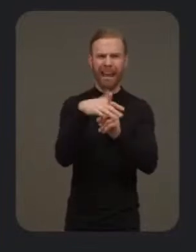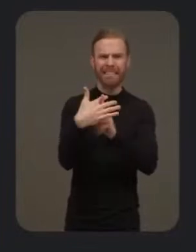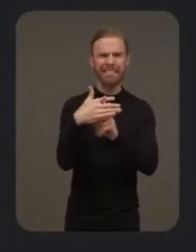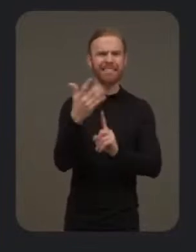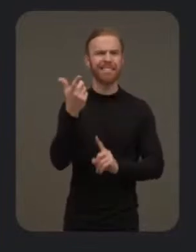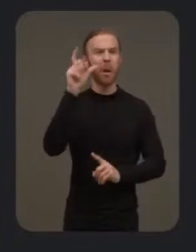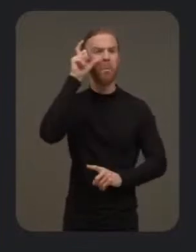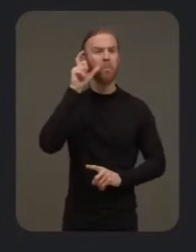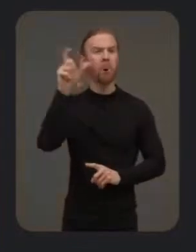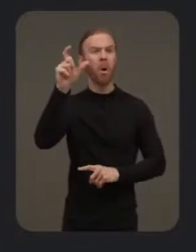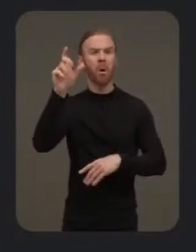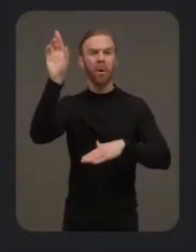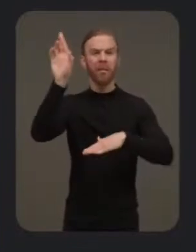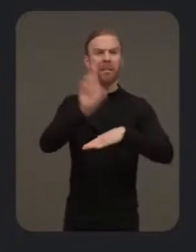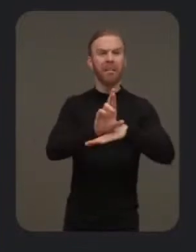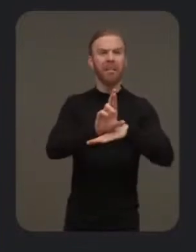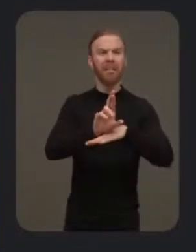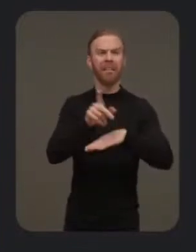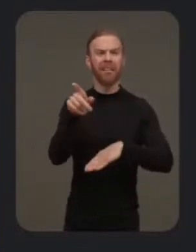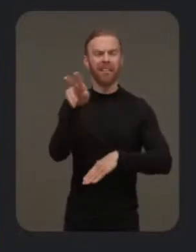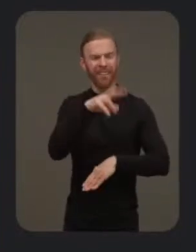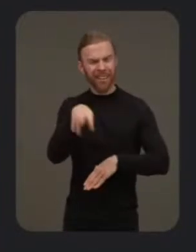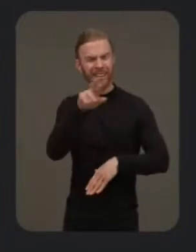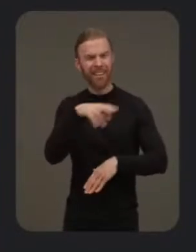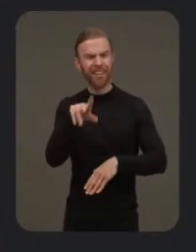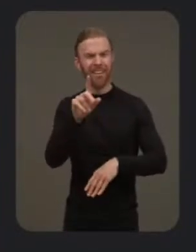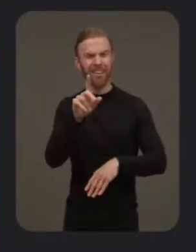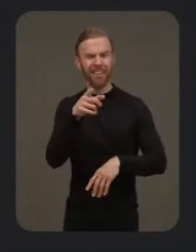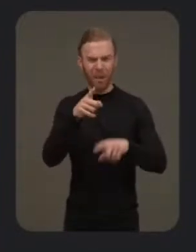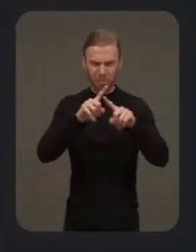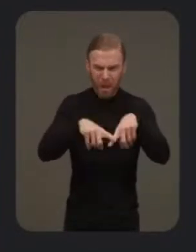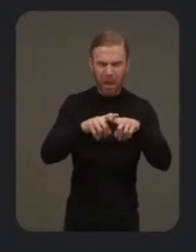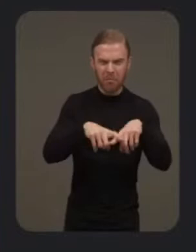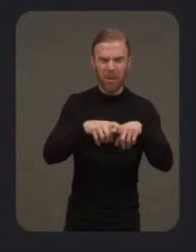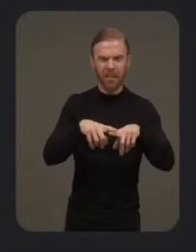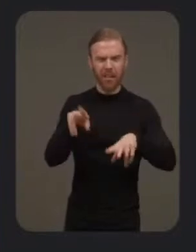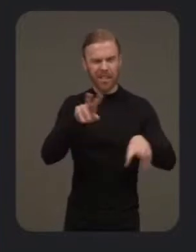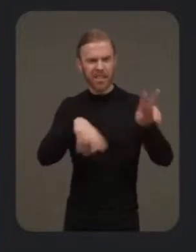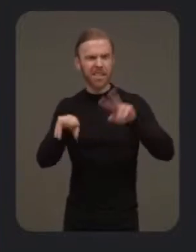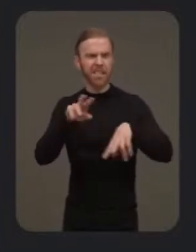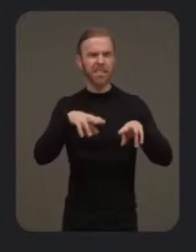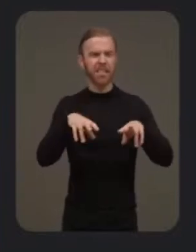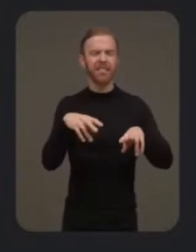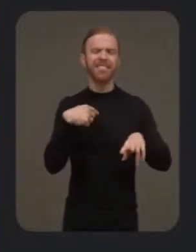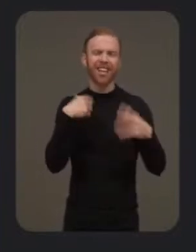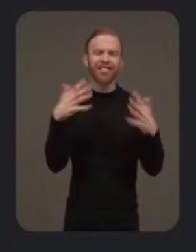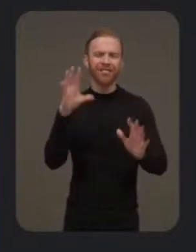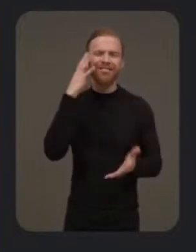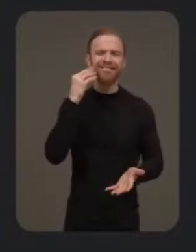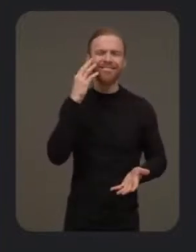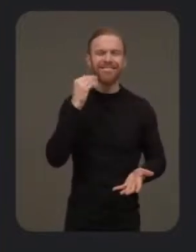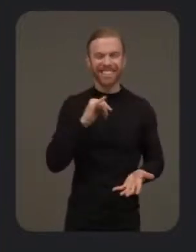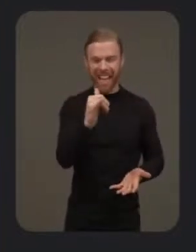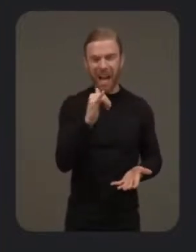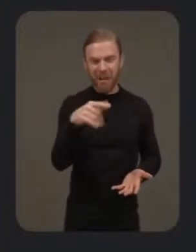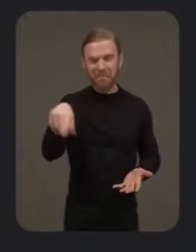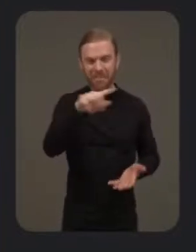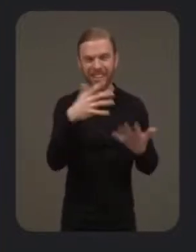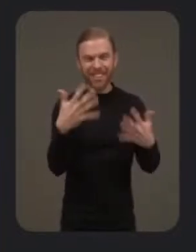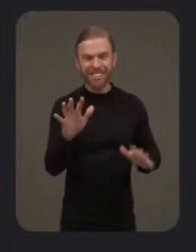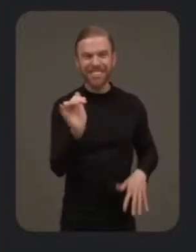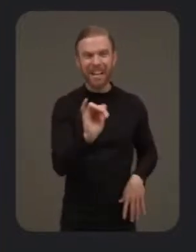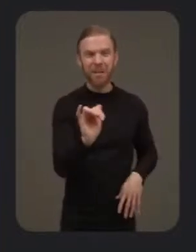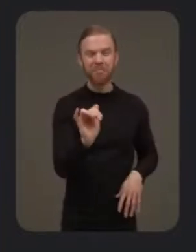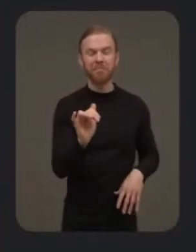landing, and found yourself wondering, is this reliable? I have, and I'm sure many of you have as